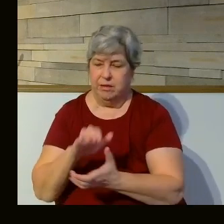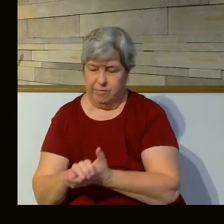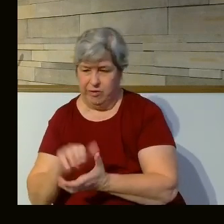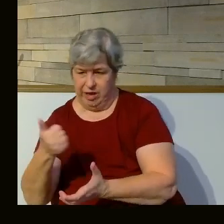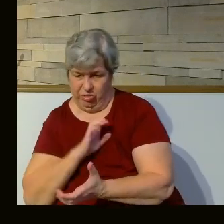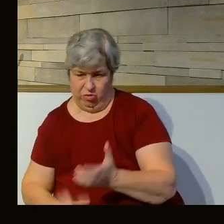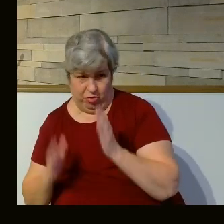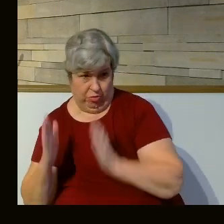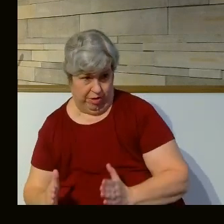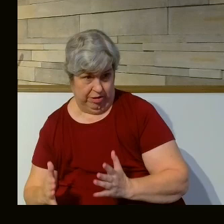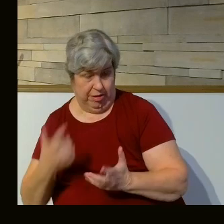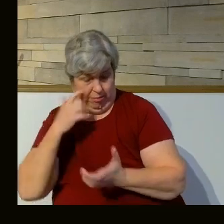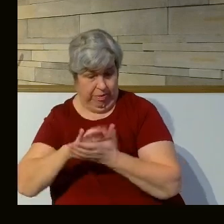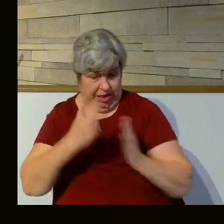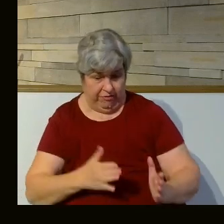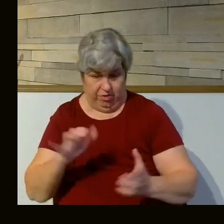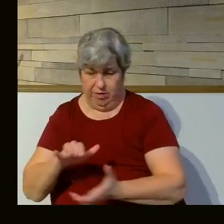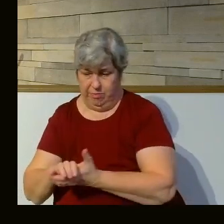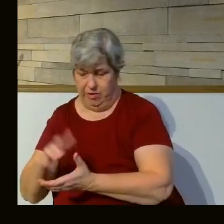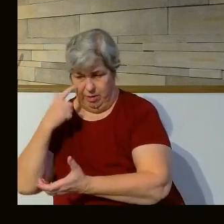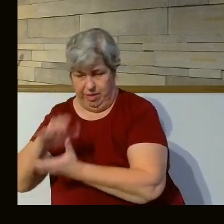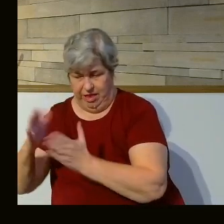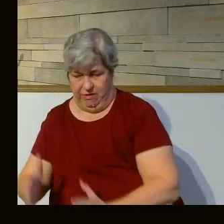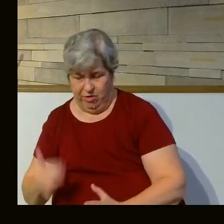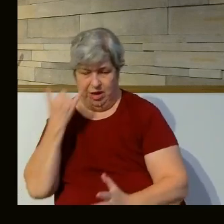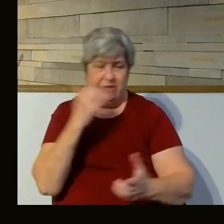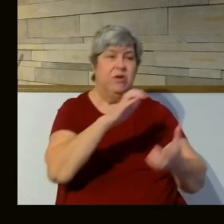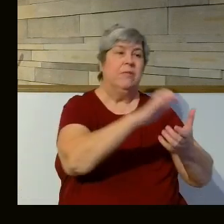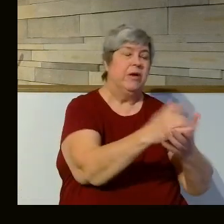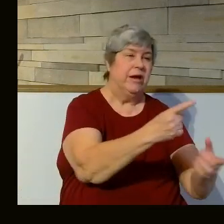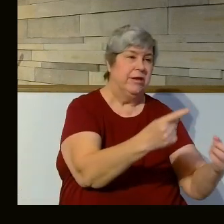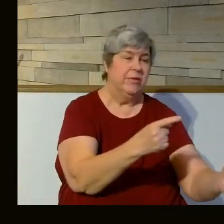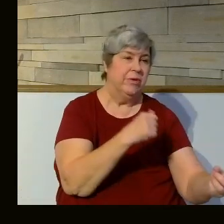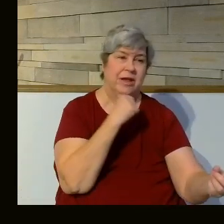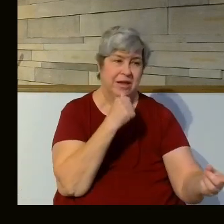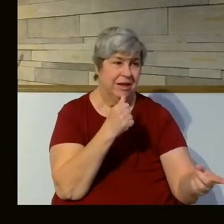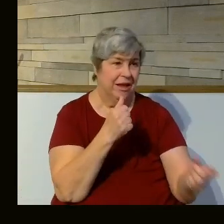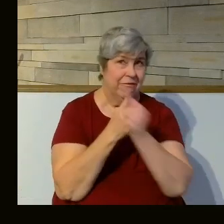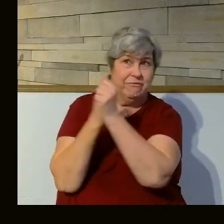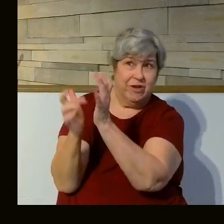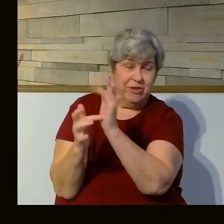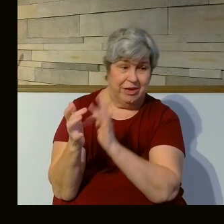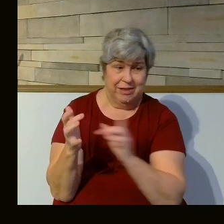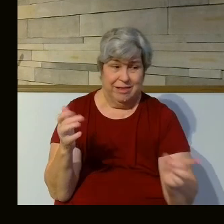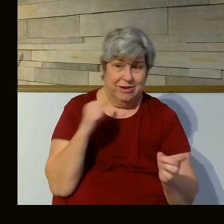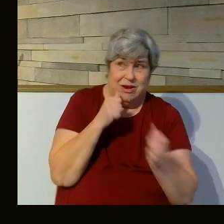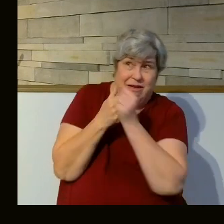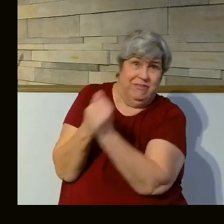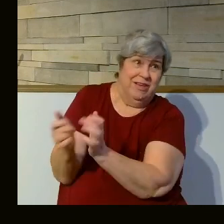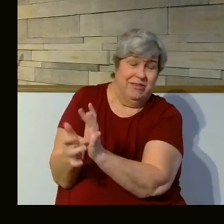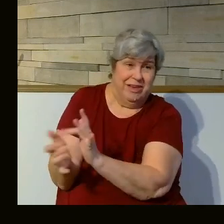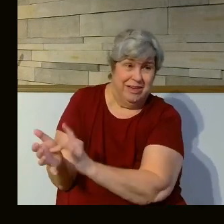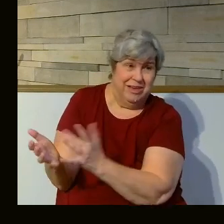Christians, right? Because if you marry somebody outside of the faith, how is that person dedicated to Jesus Christ? They're